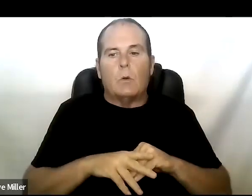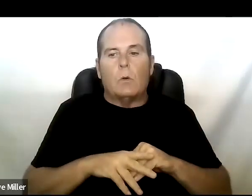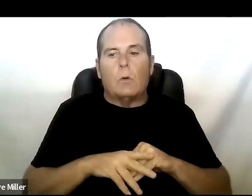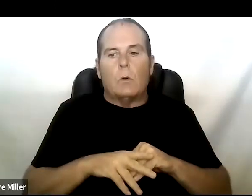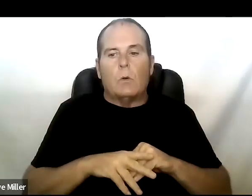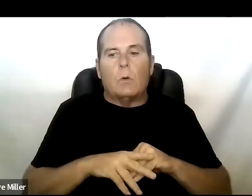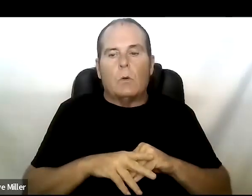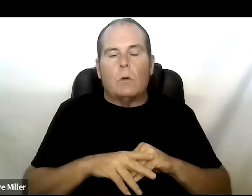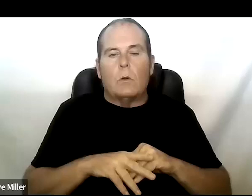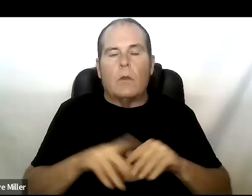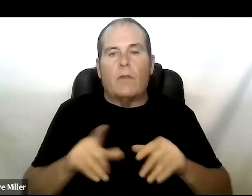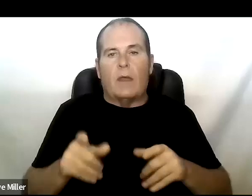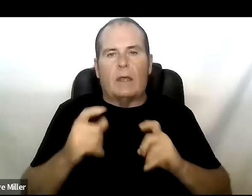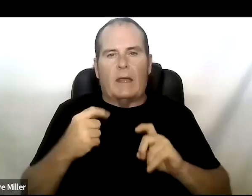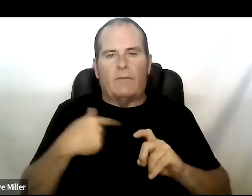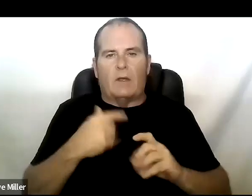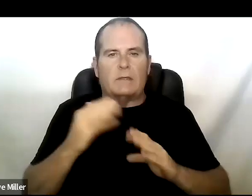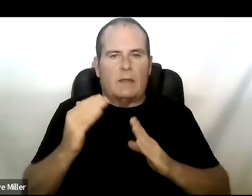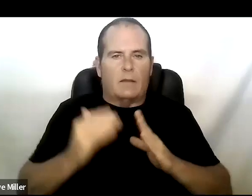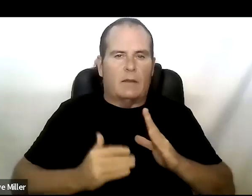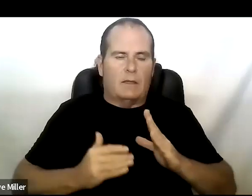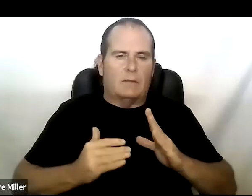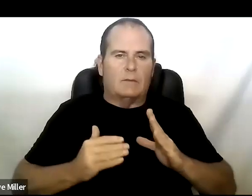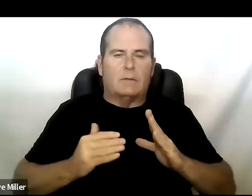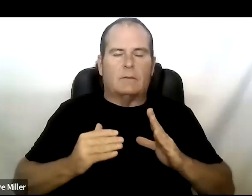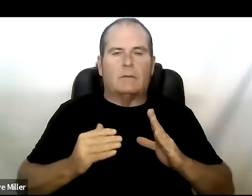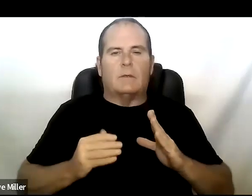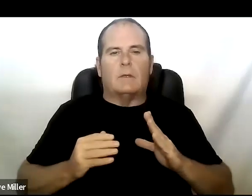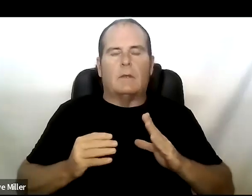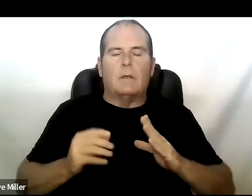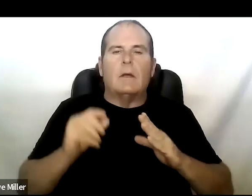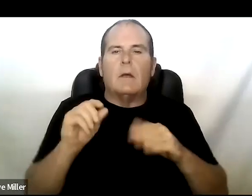We were given a list of